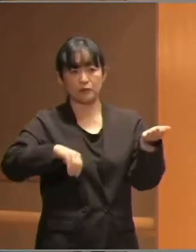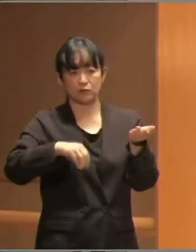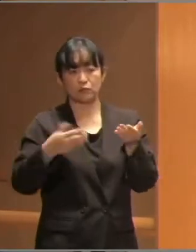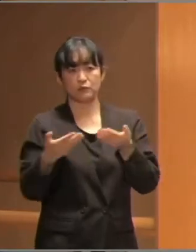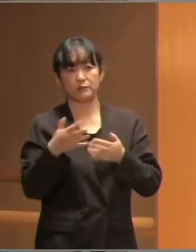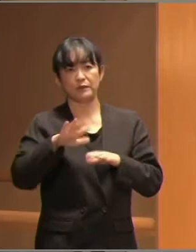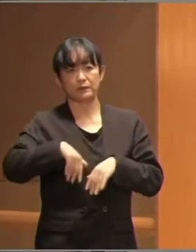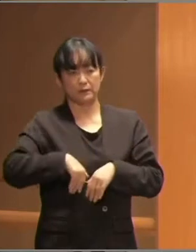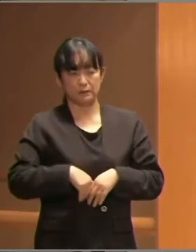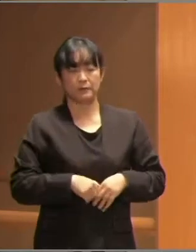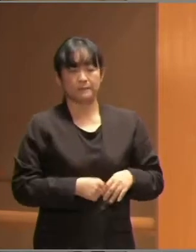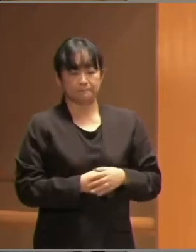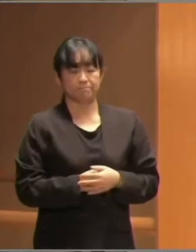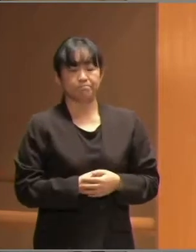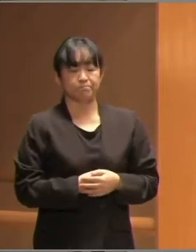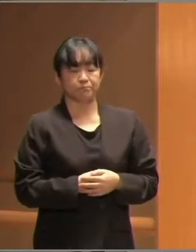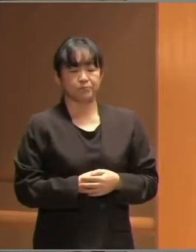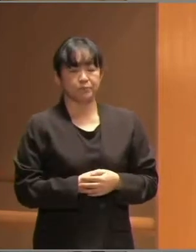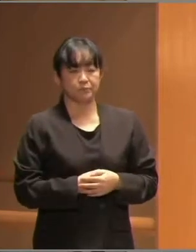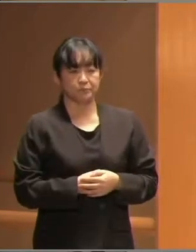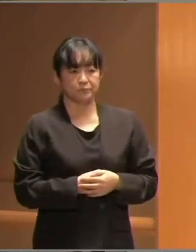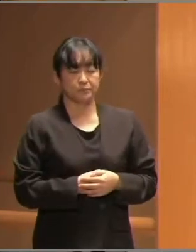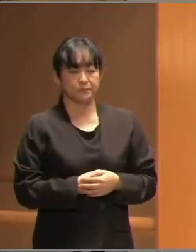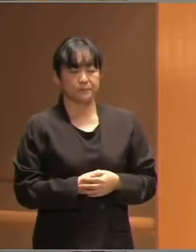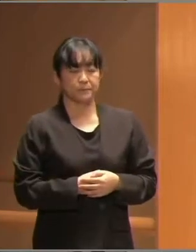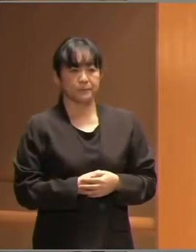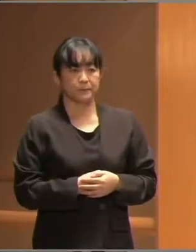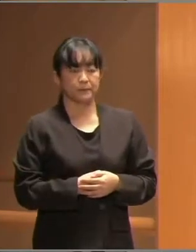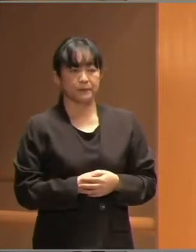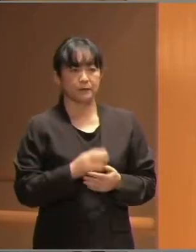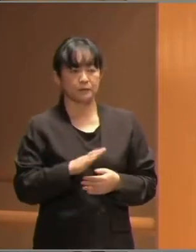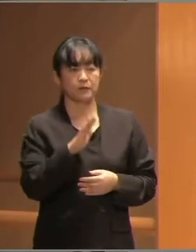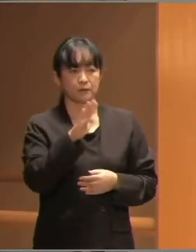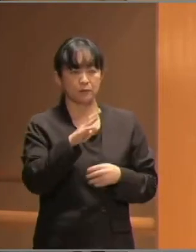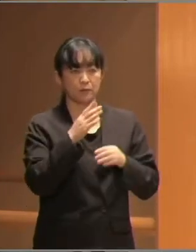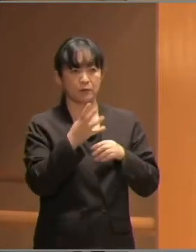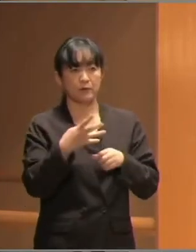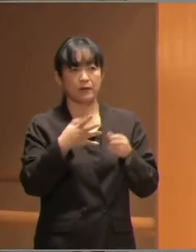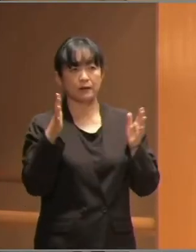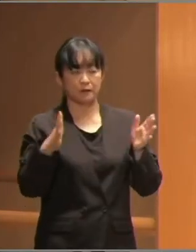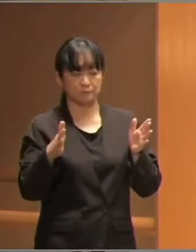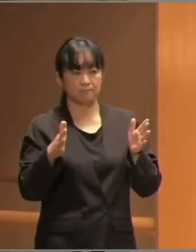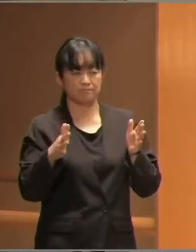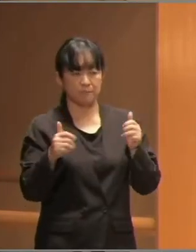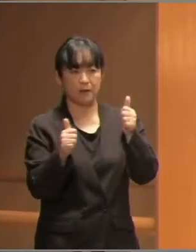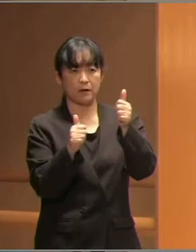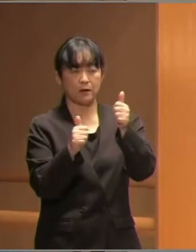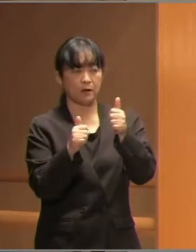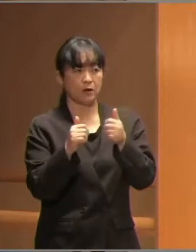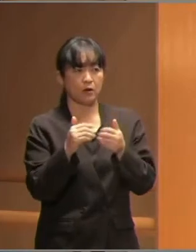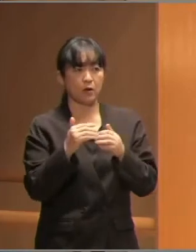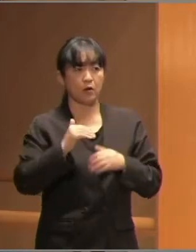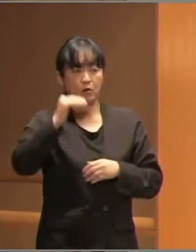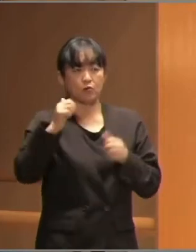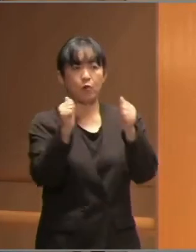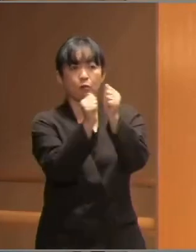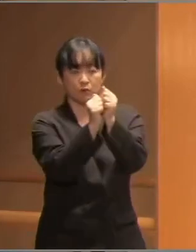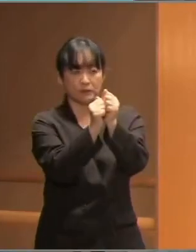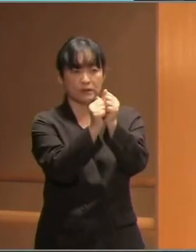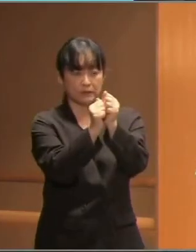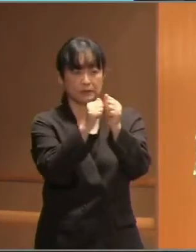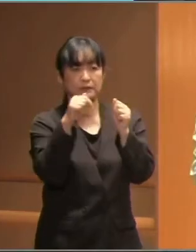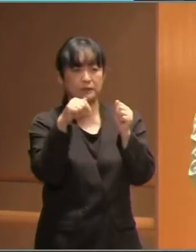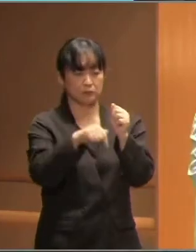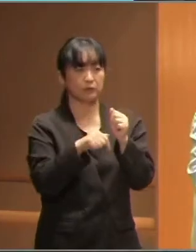From 2014 to 2017, he served as the vice chairman of the Society of